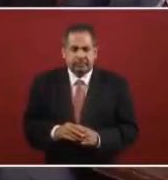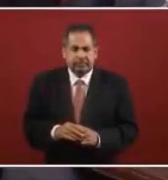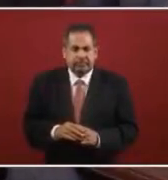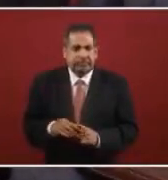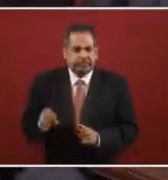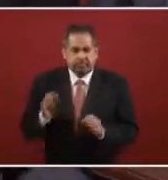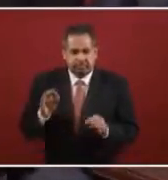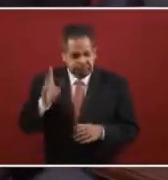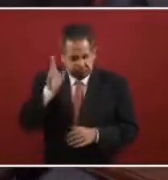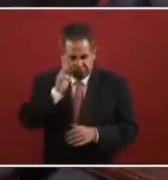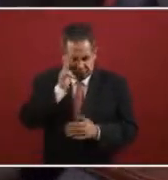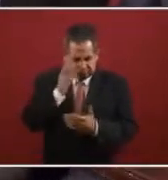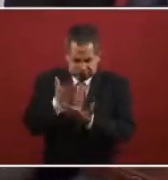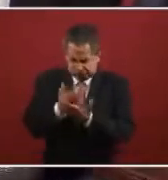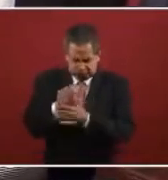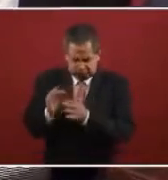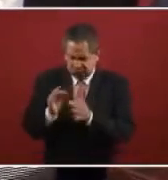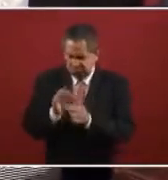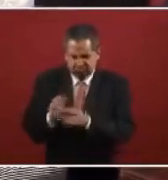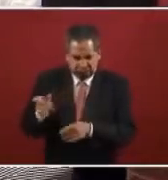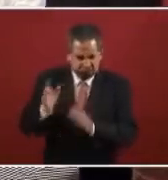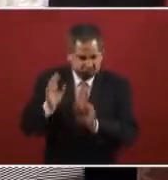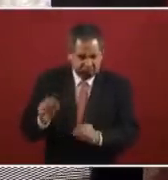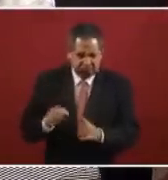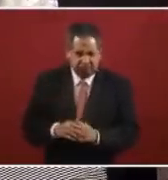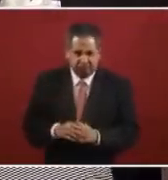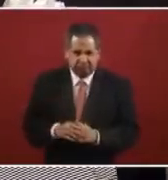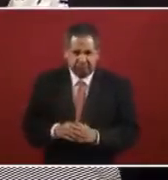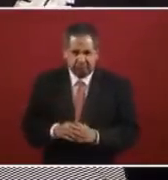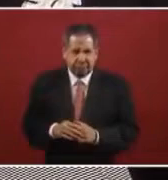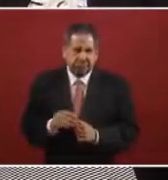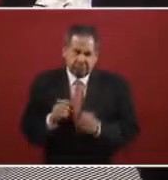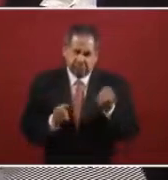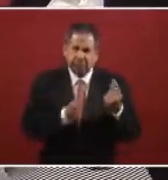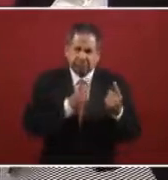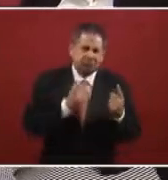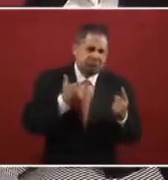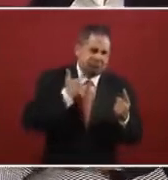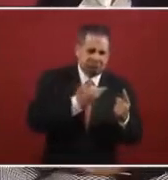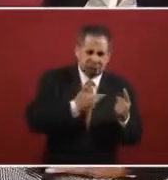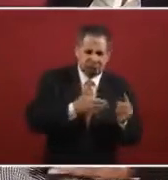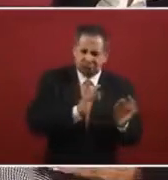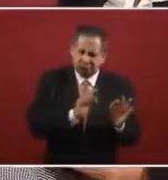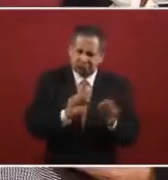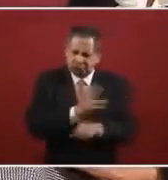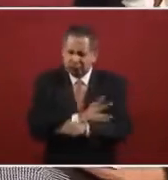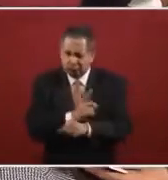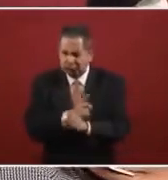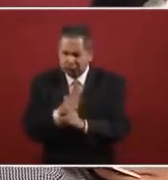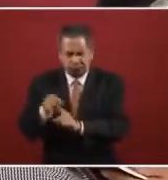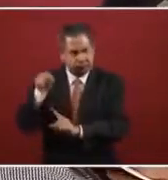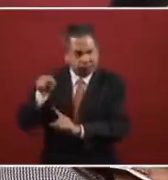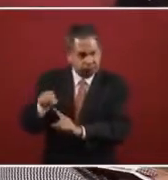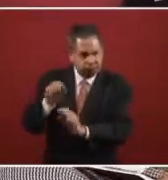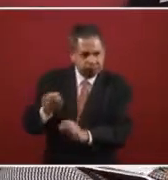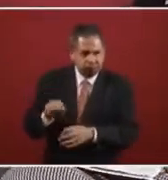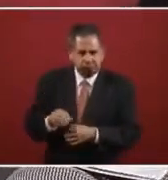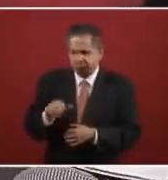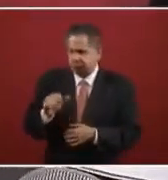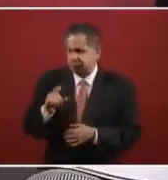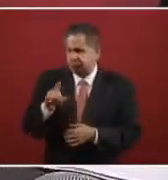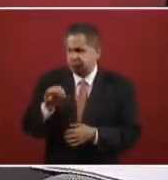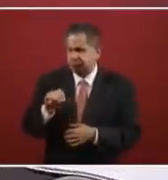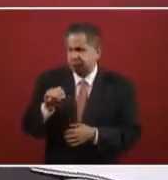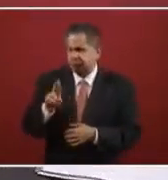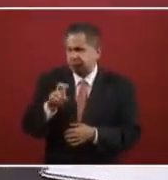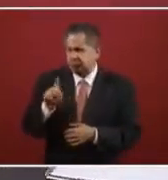Se puede probar. And you can prove it. Ya han habido otros presidentes. And there have been other presidents. Pero But-